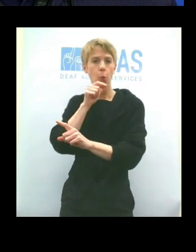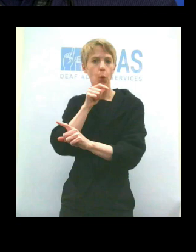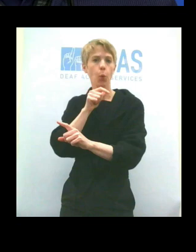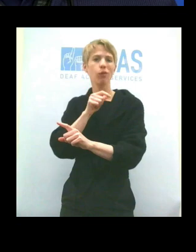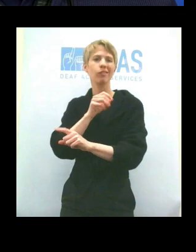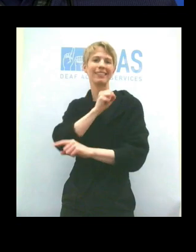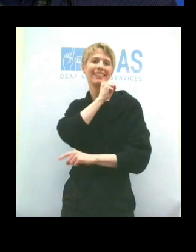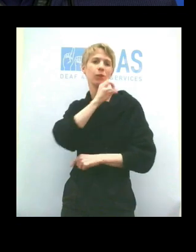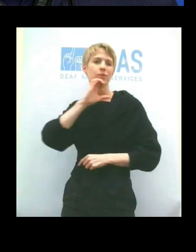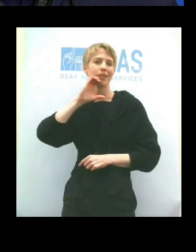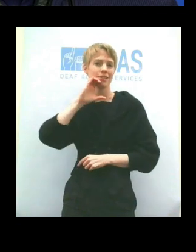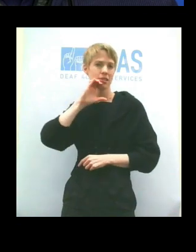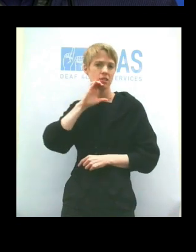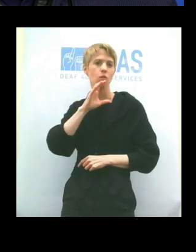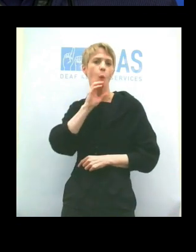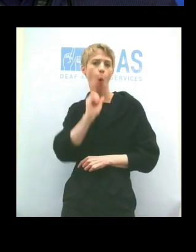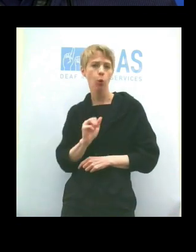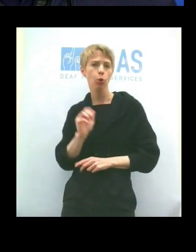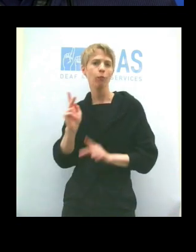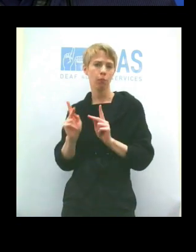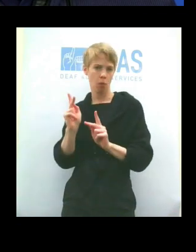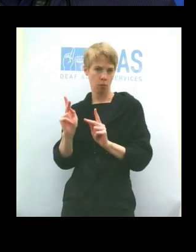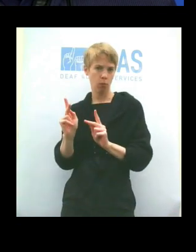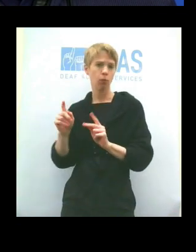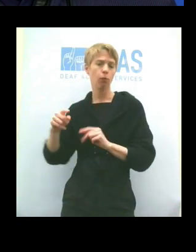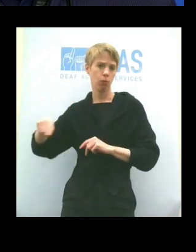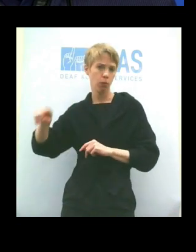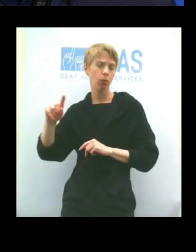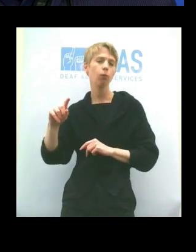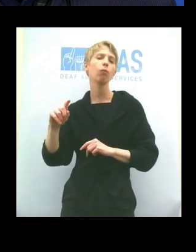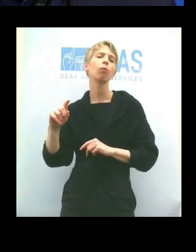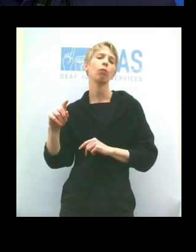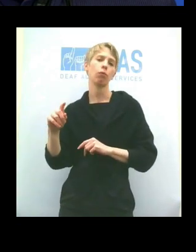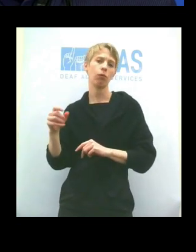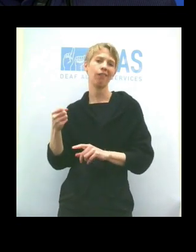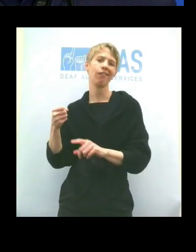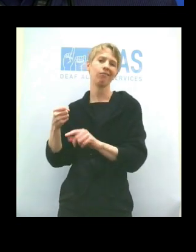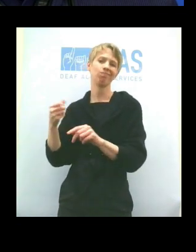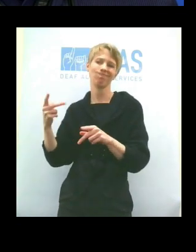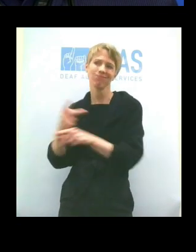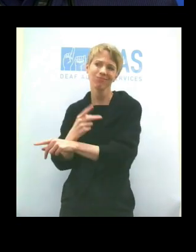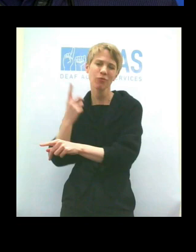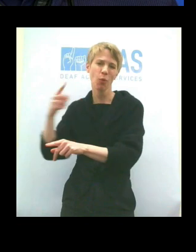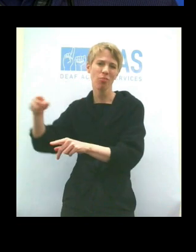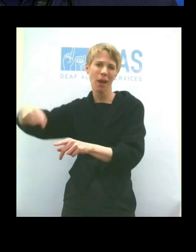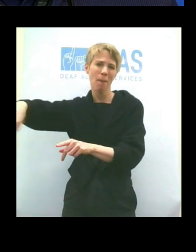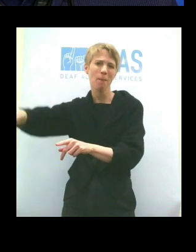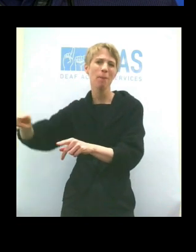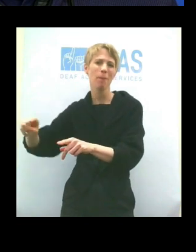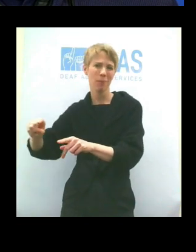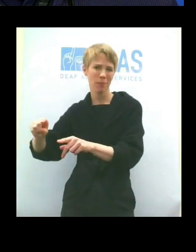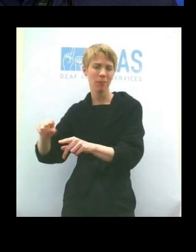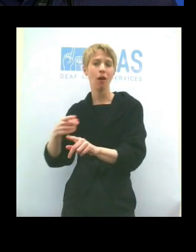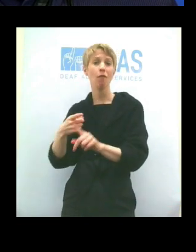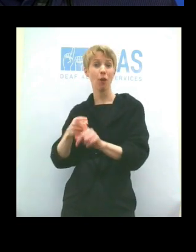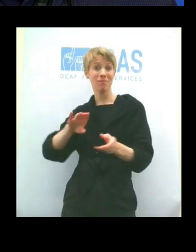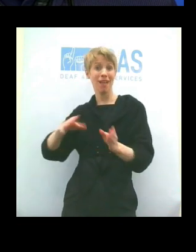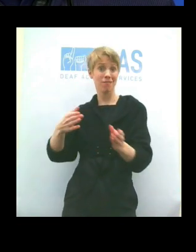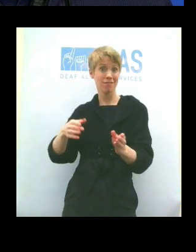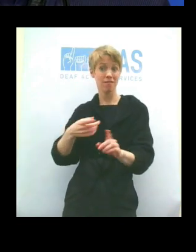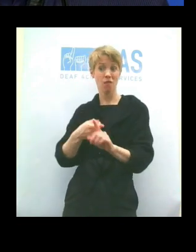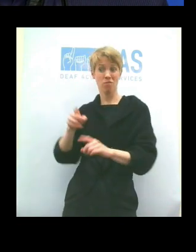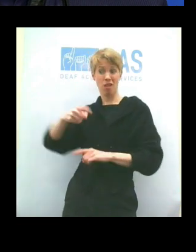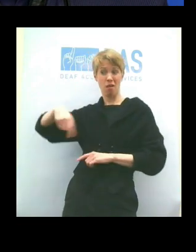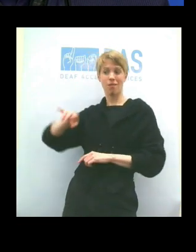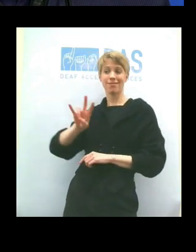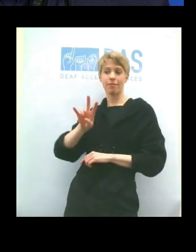senior population, our elder population, much greater than others with regards to deaths. 76% of all deaths have occurred in the